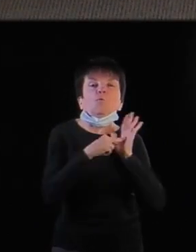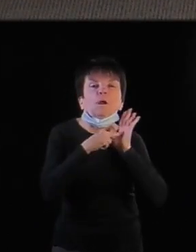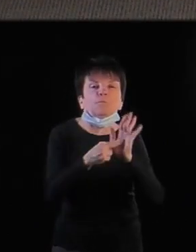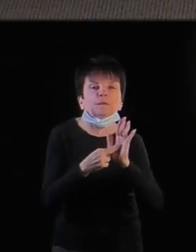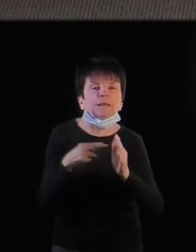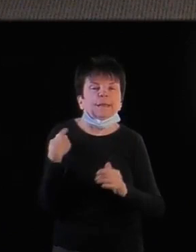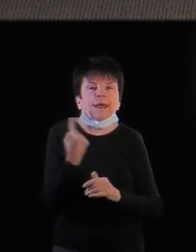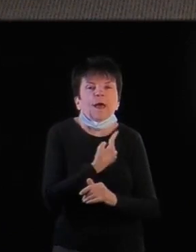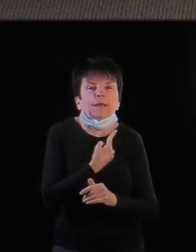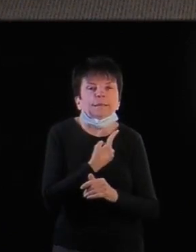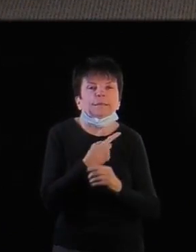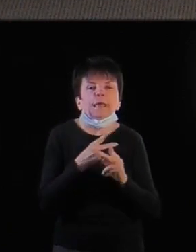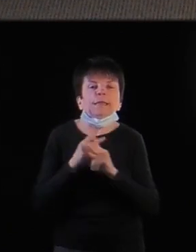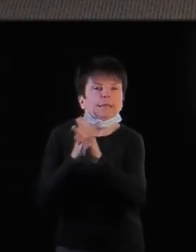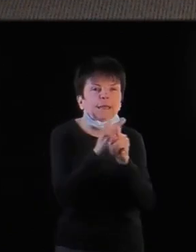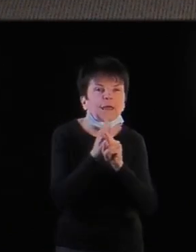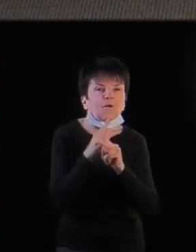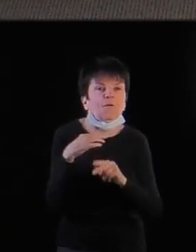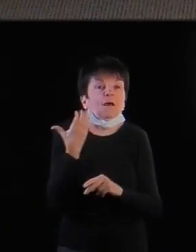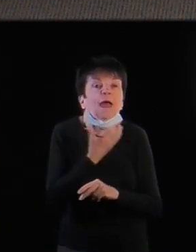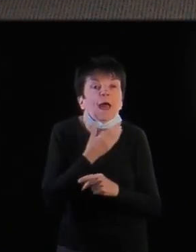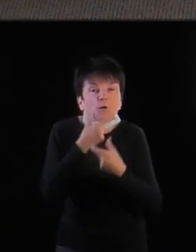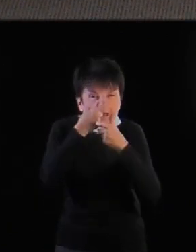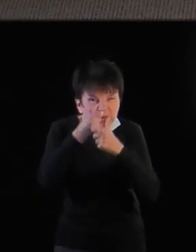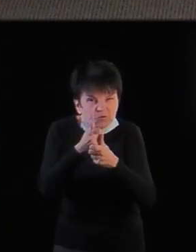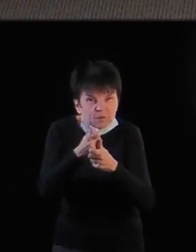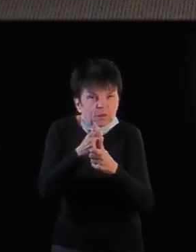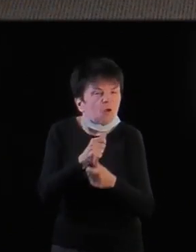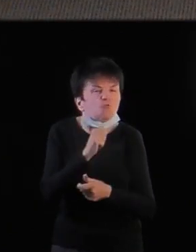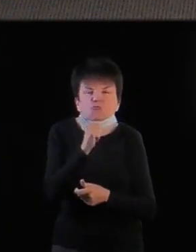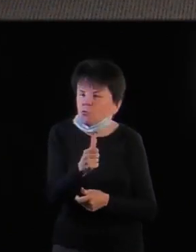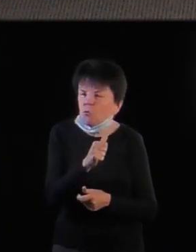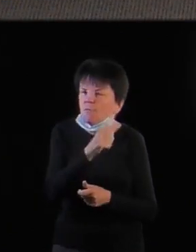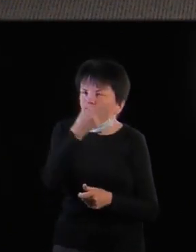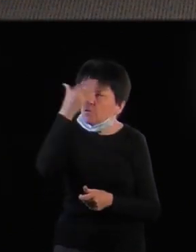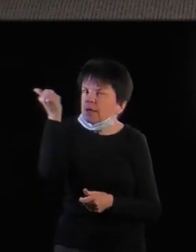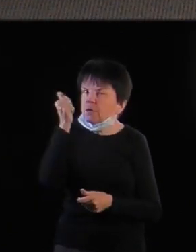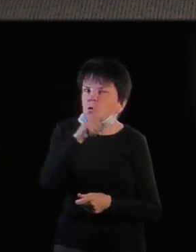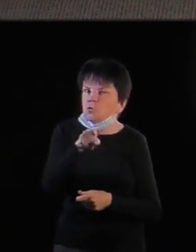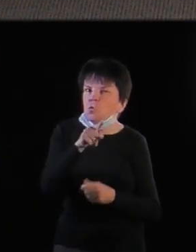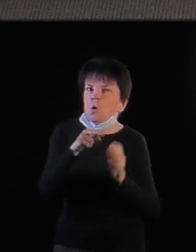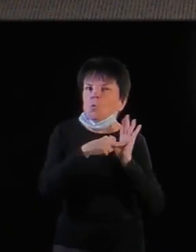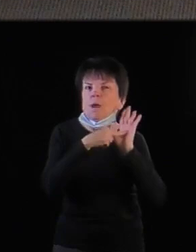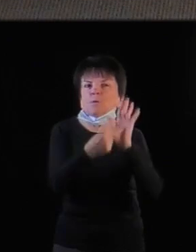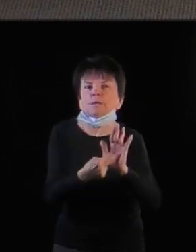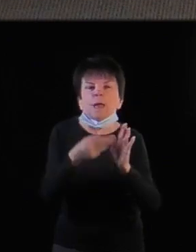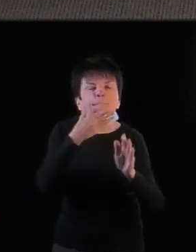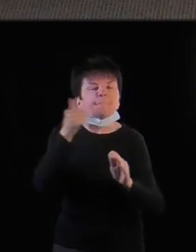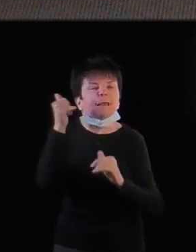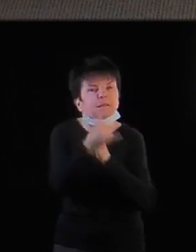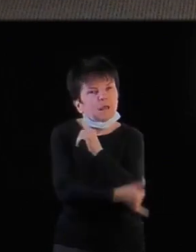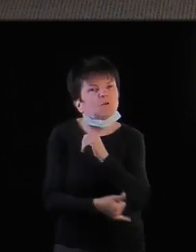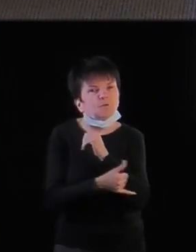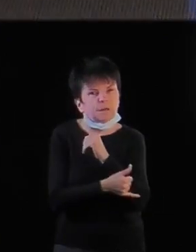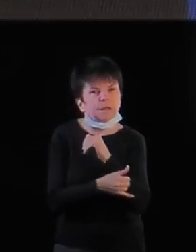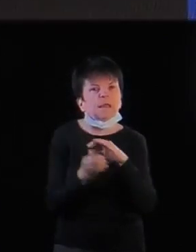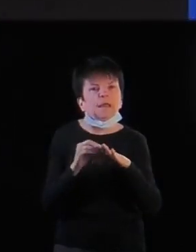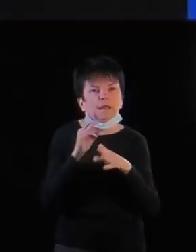interests and never forget it. You're representing the best country in the world. I love this